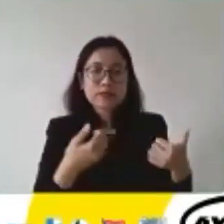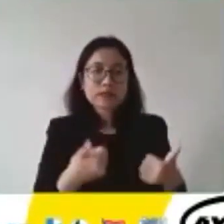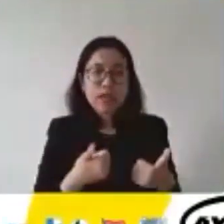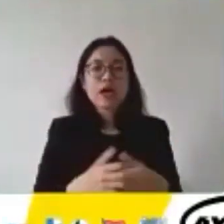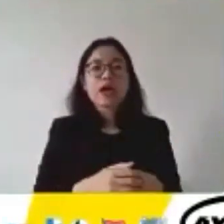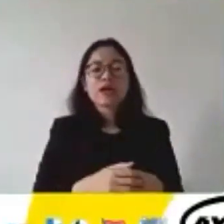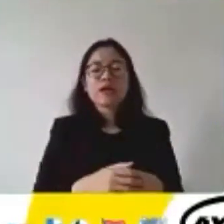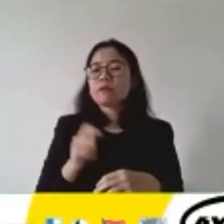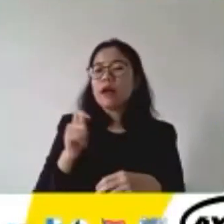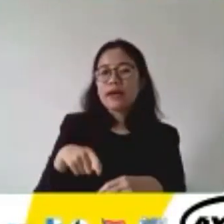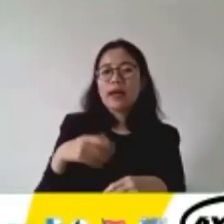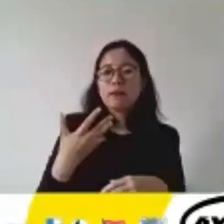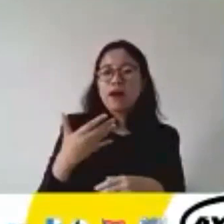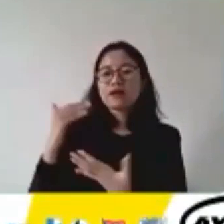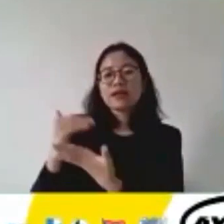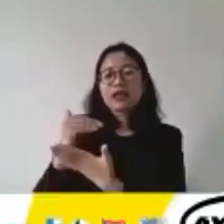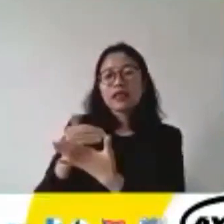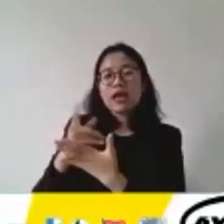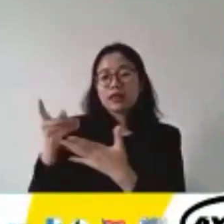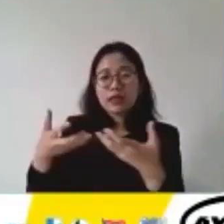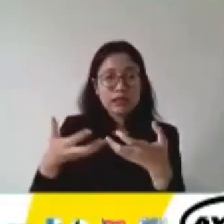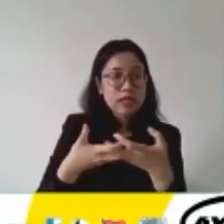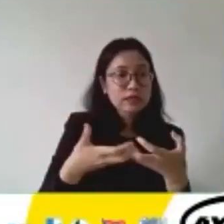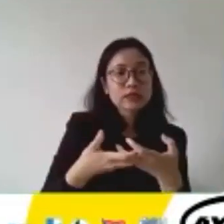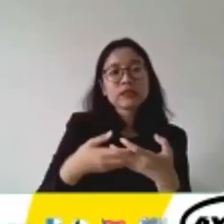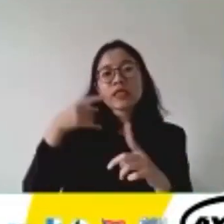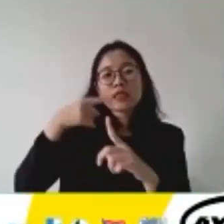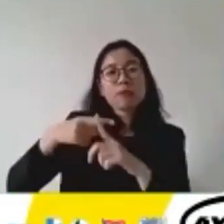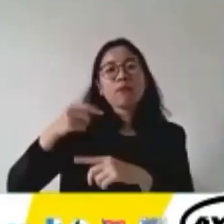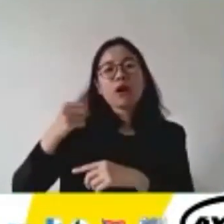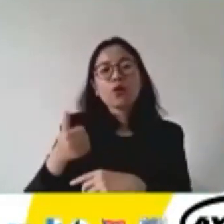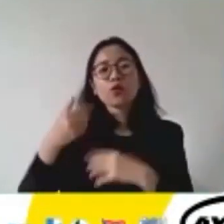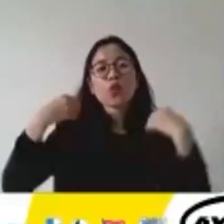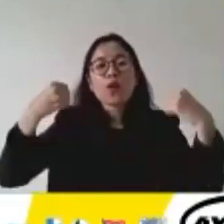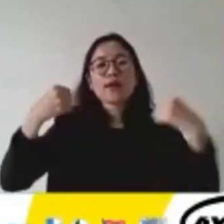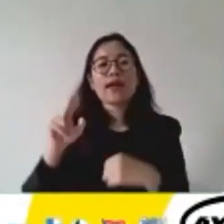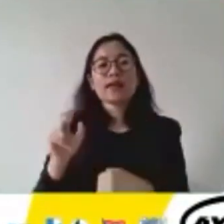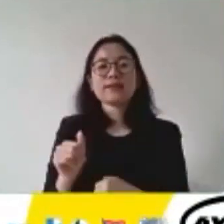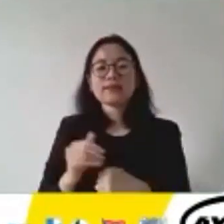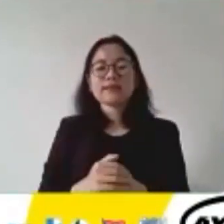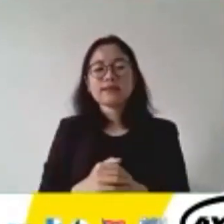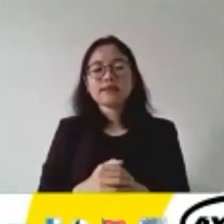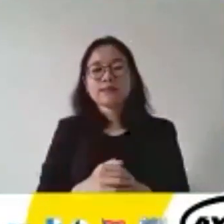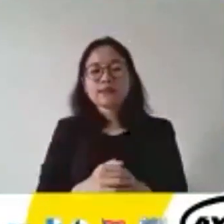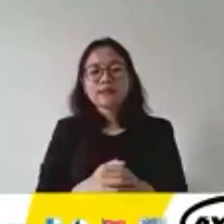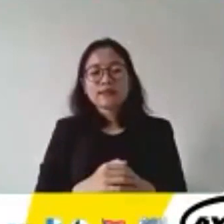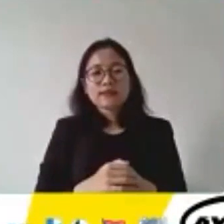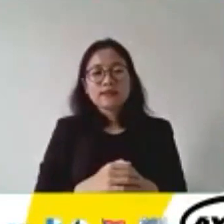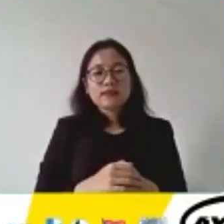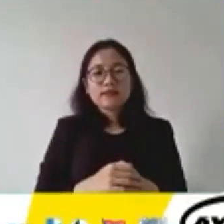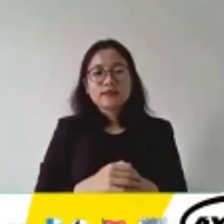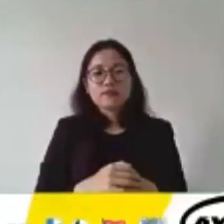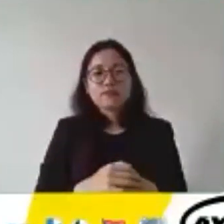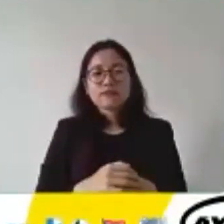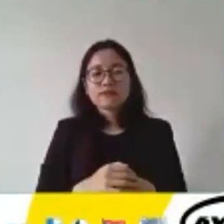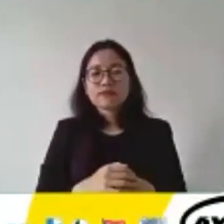systems. And, this approach applies at the national level, but it also applies very much at the local level, at